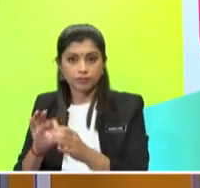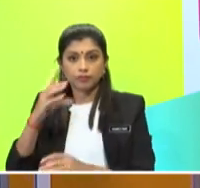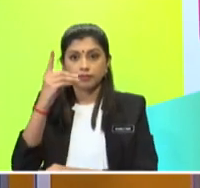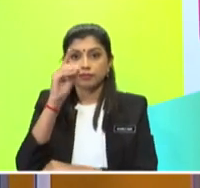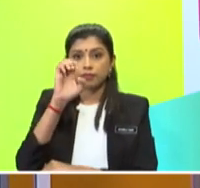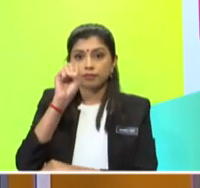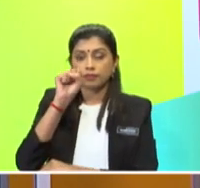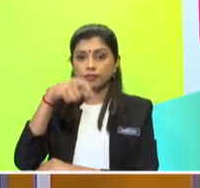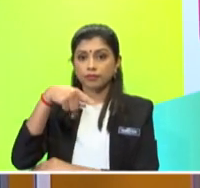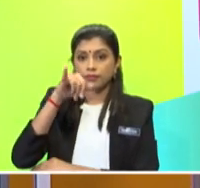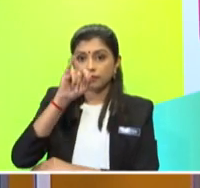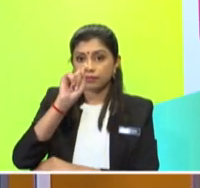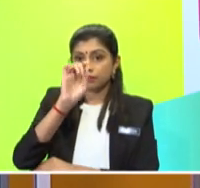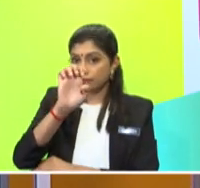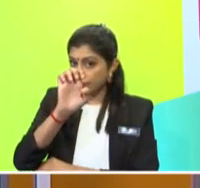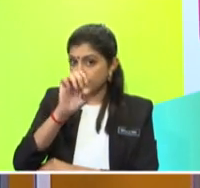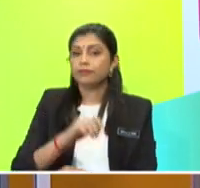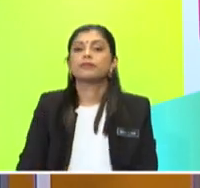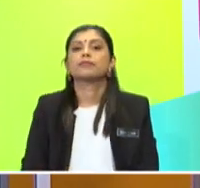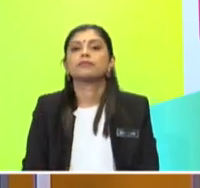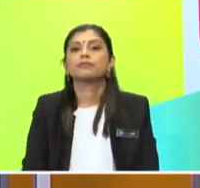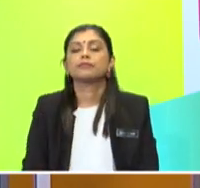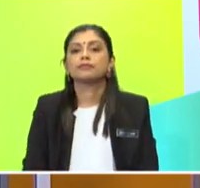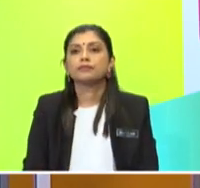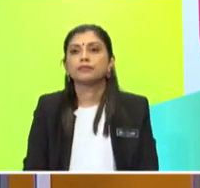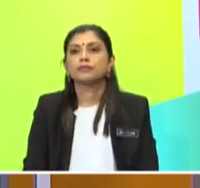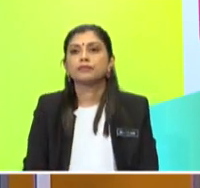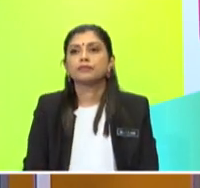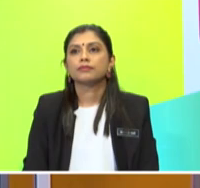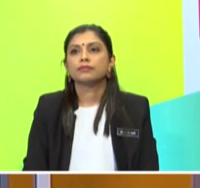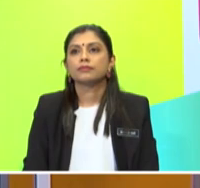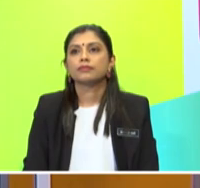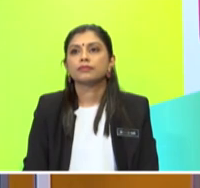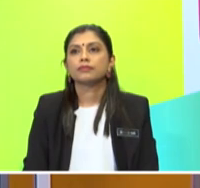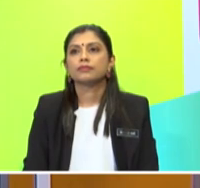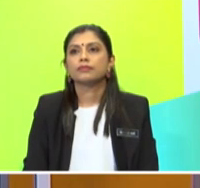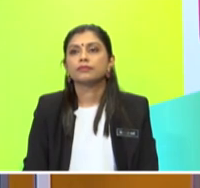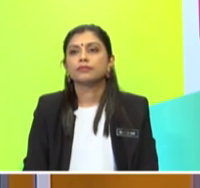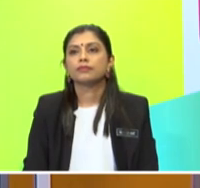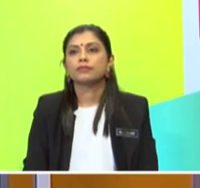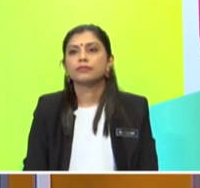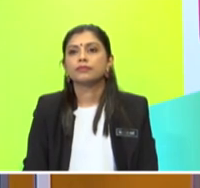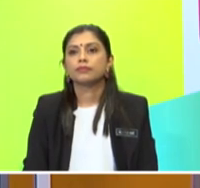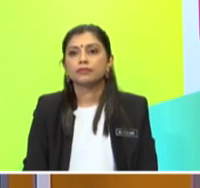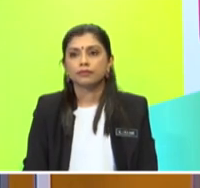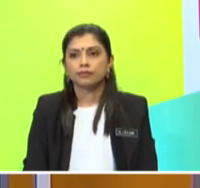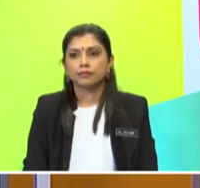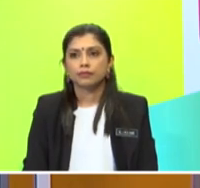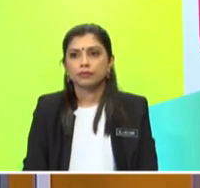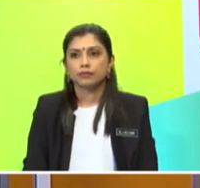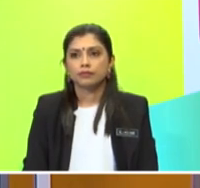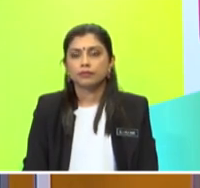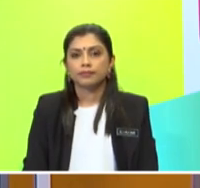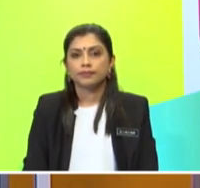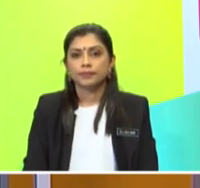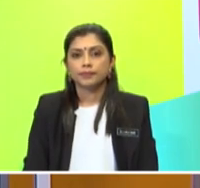So that is how you construct your second sentence. Now, I'm not sure whether our friends behind here are still having some technical